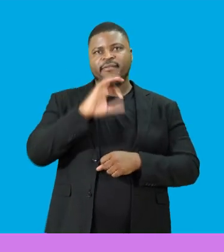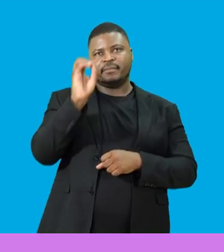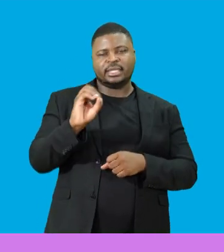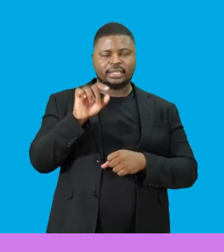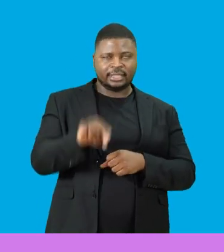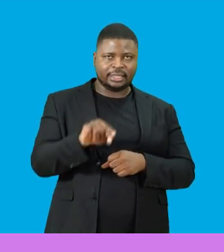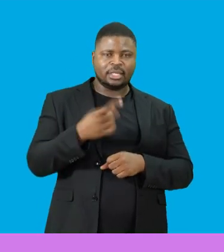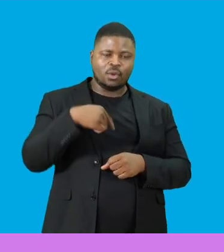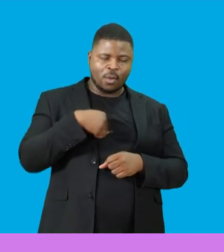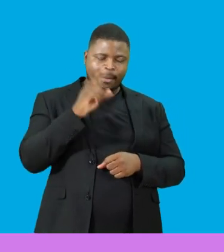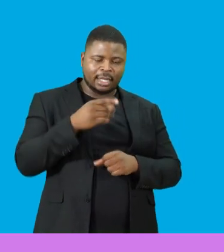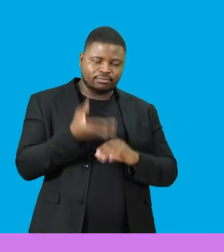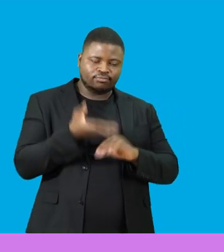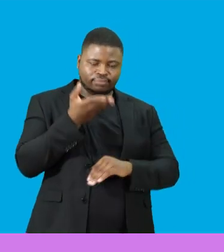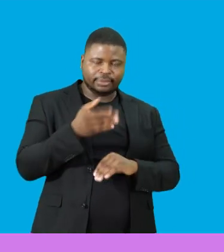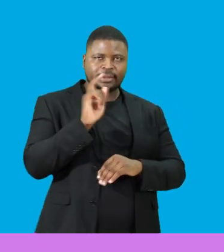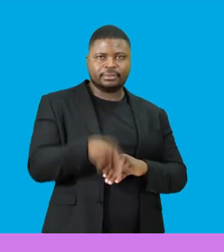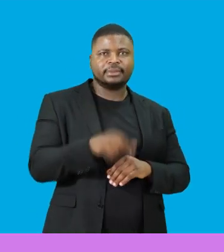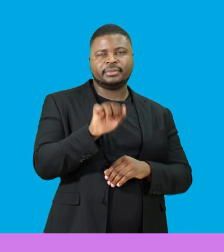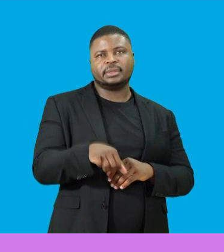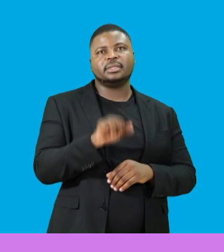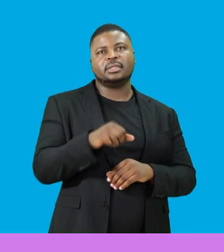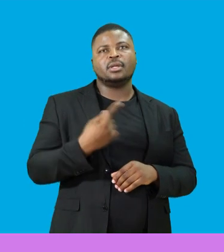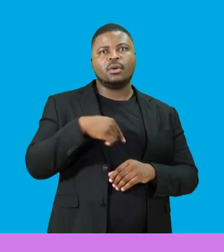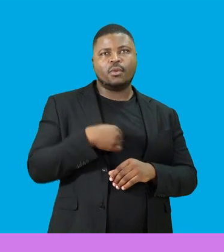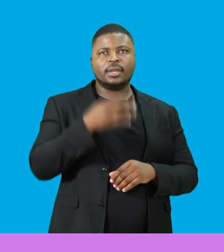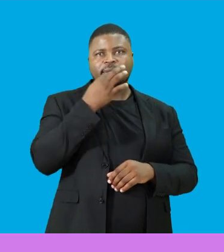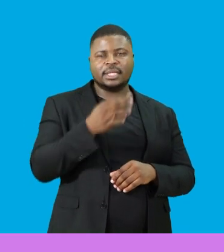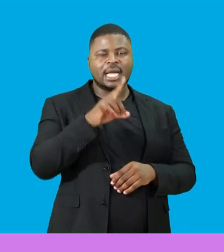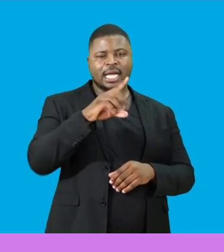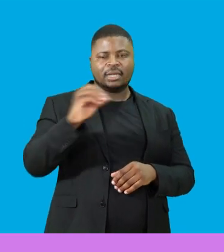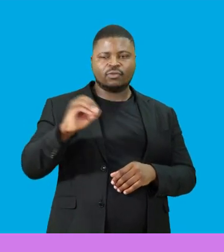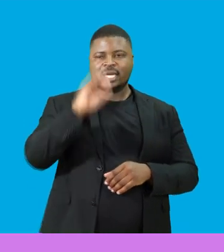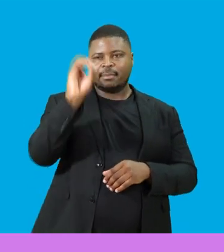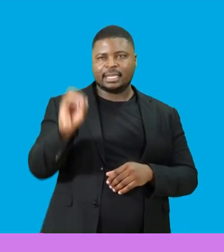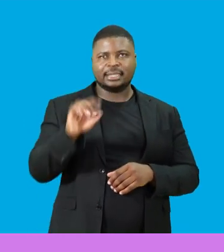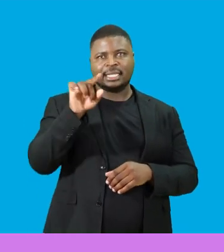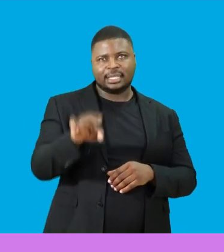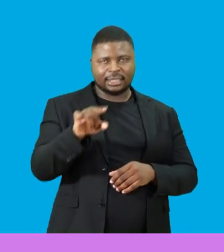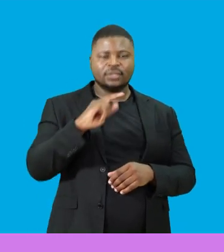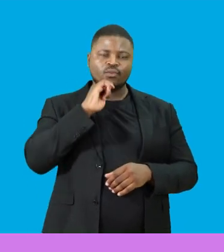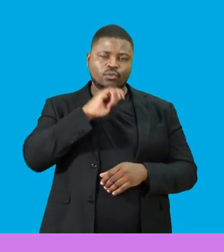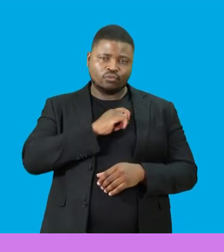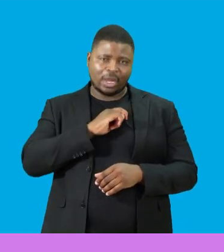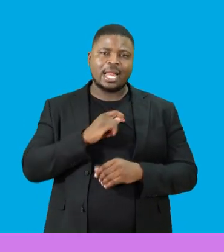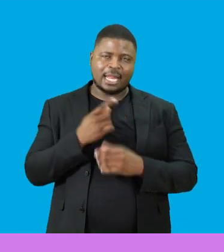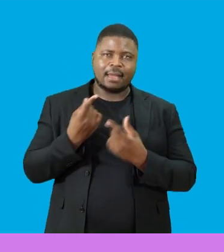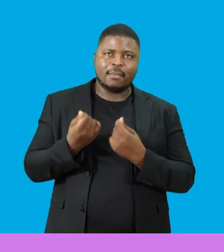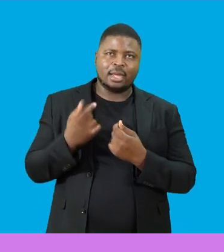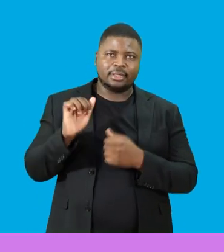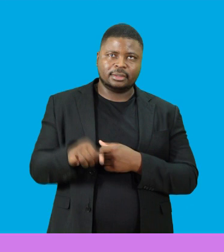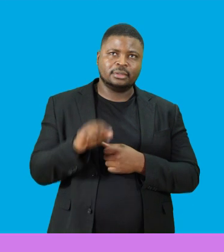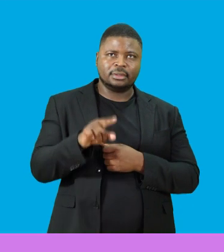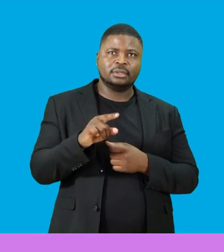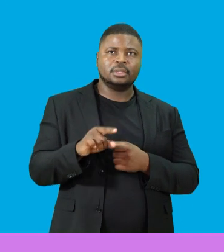12.5%. We have to increase it. So remember percentage increase. We are saying 100% is the original amount plus